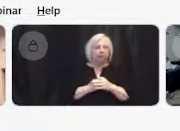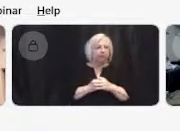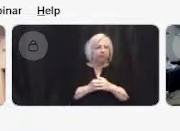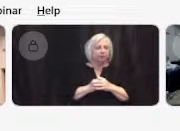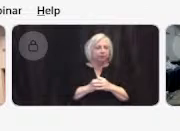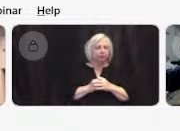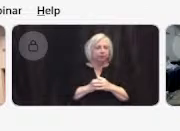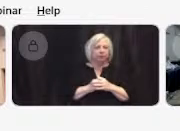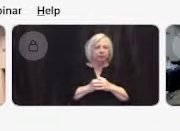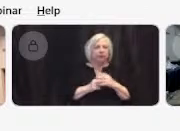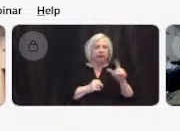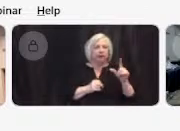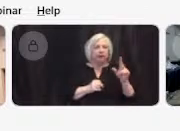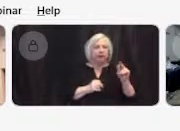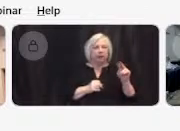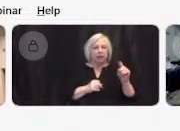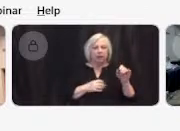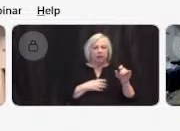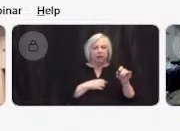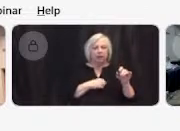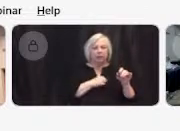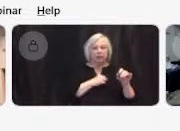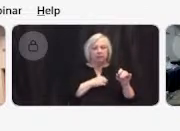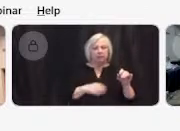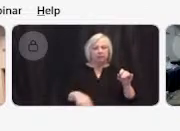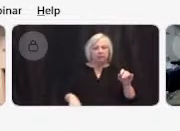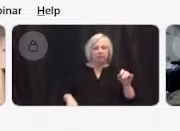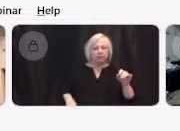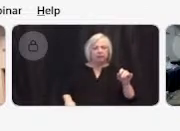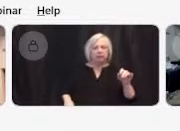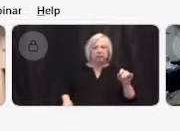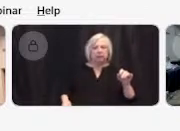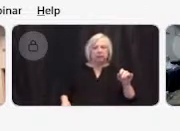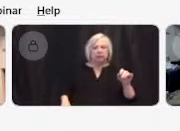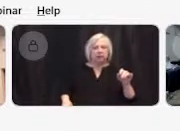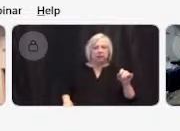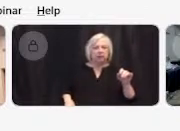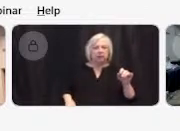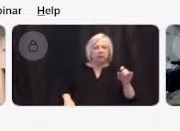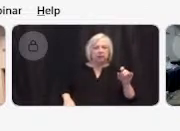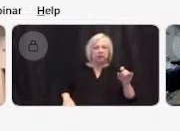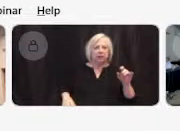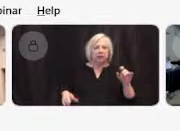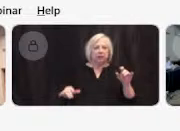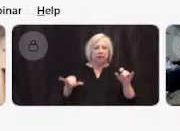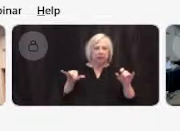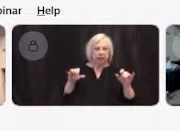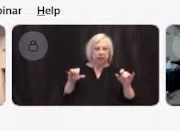Monday, Yes.